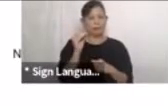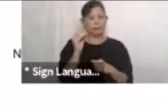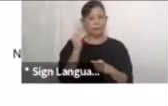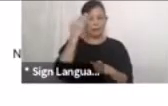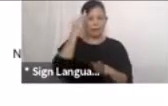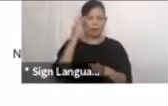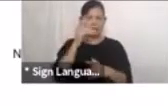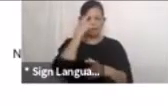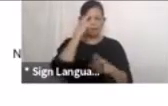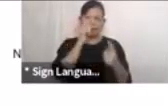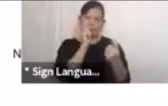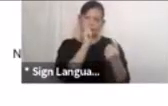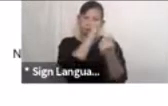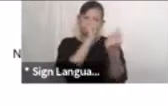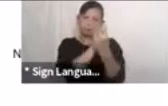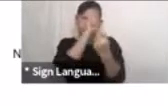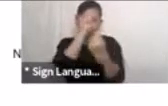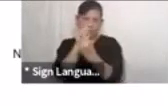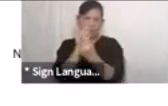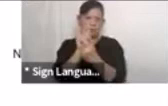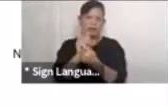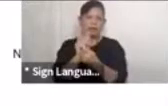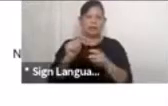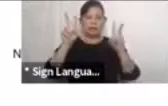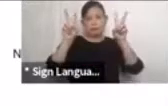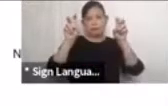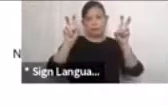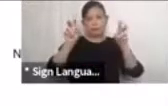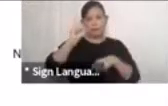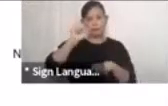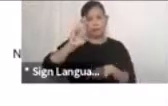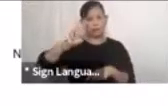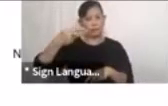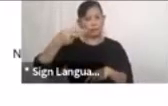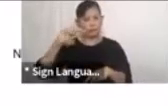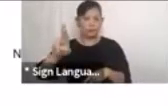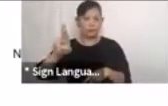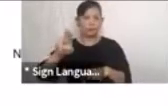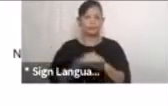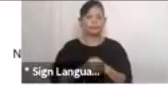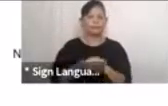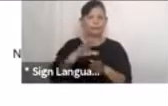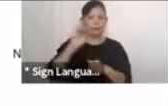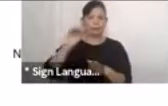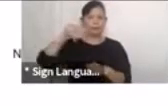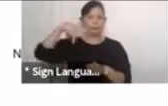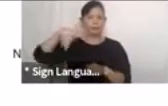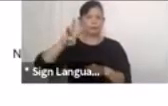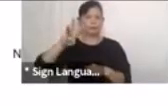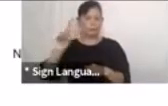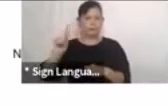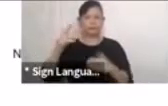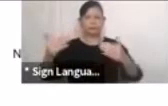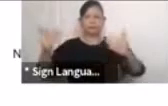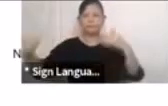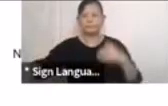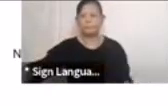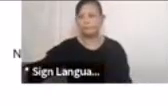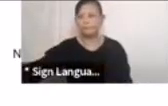particular sexual and reproductive health issues faced by people with hearing disabilities. If you move on to the next slide, please.